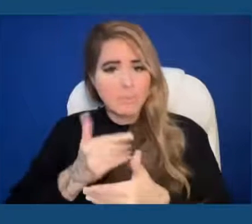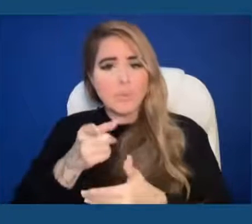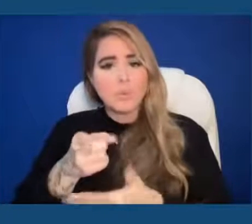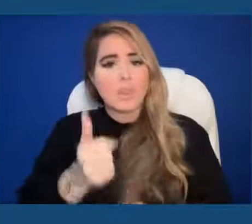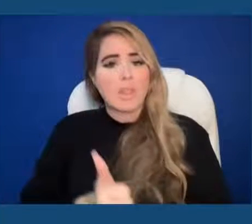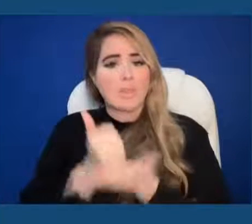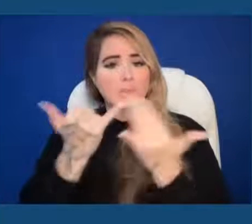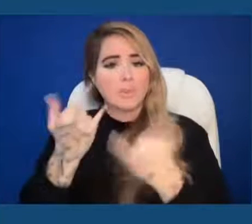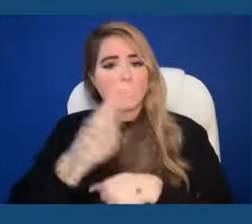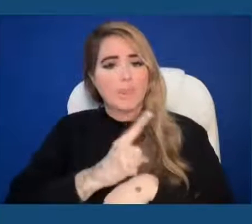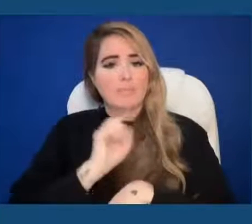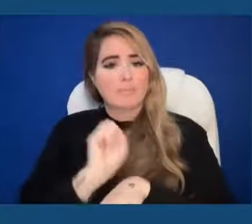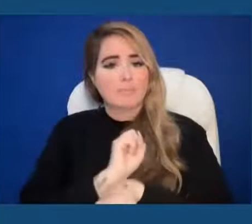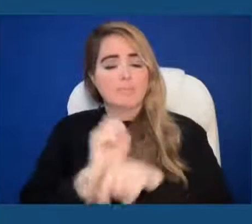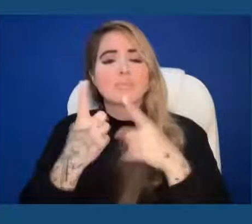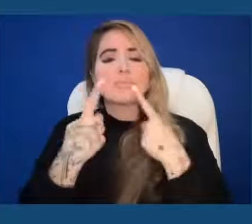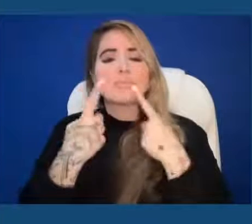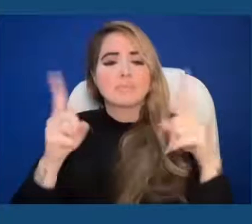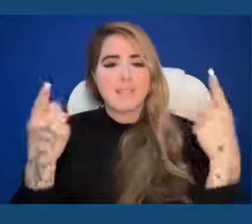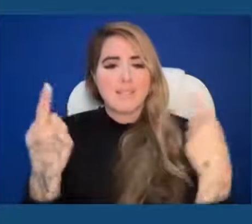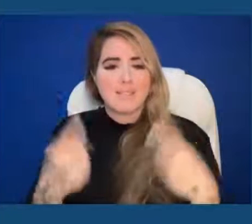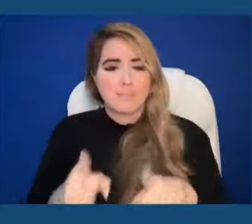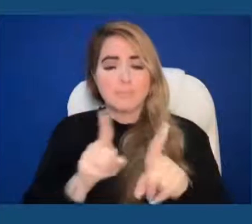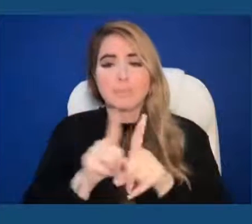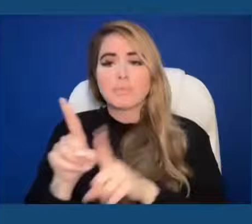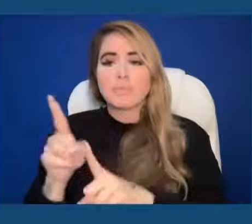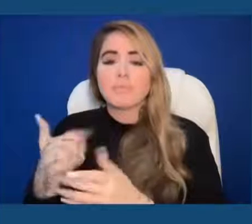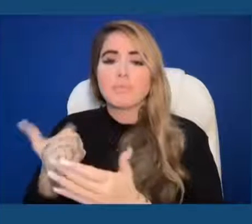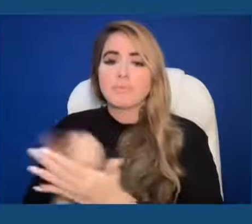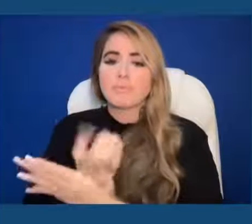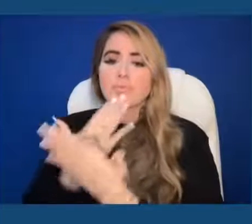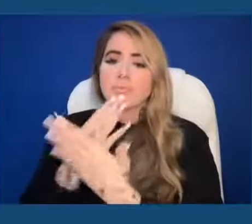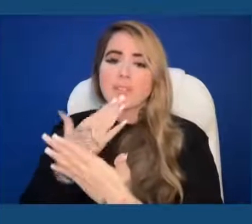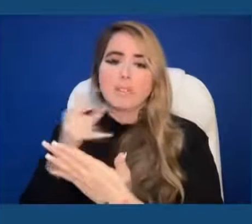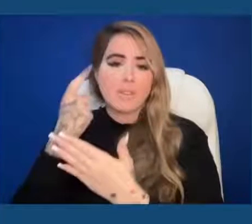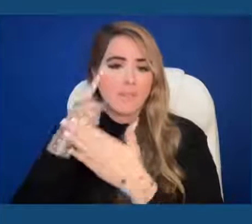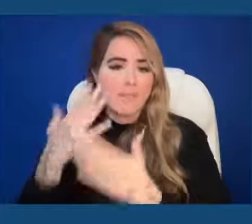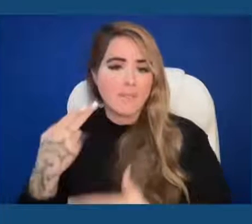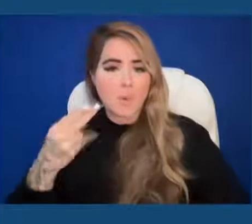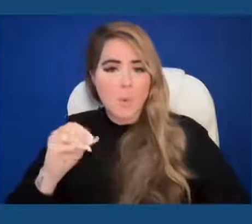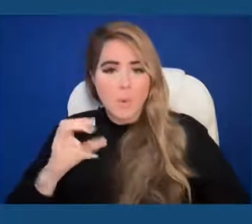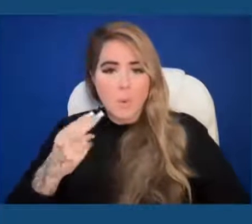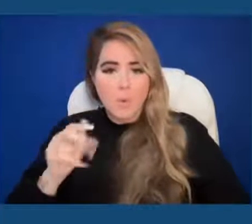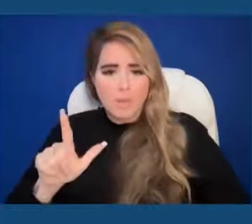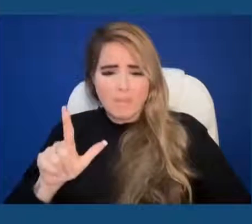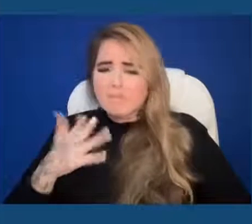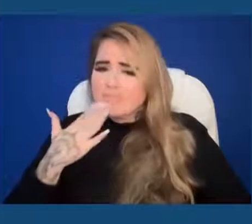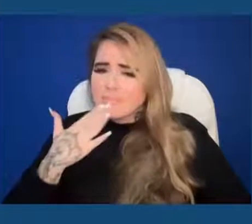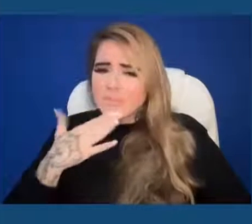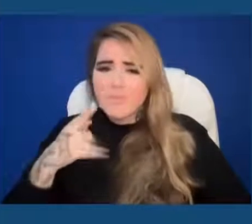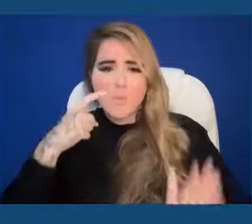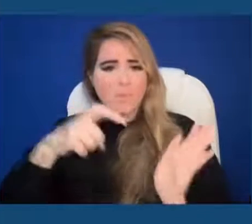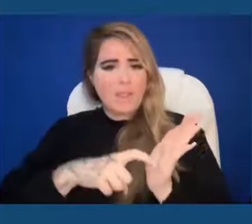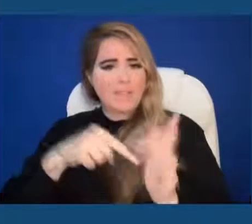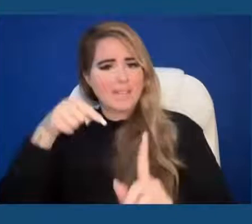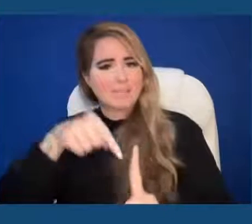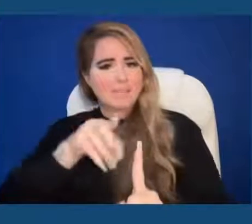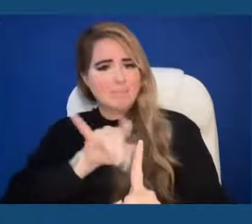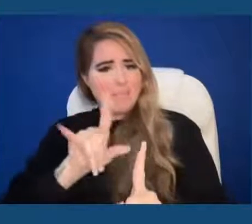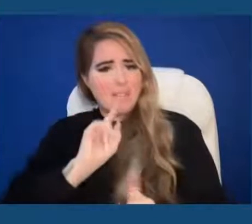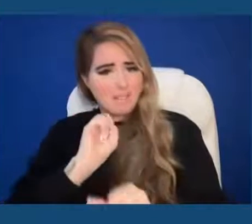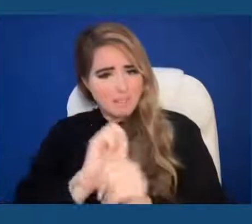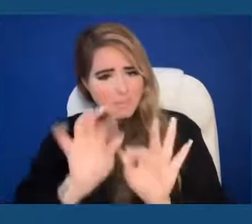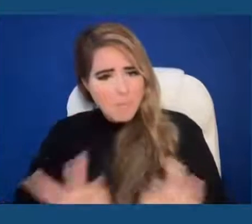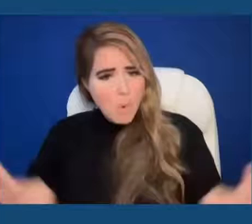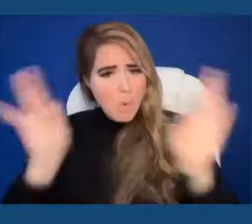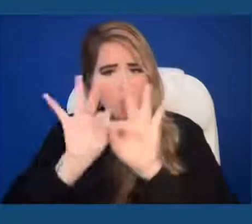reality. Special thank you, as I said, to Governor Hochul for recognizing the importance of this bill and for your